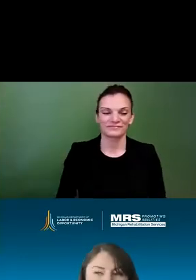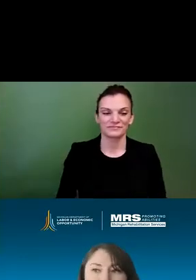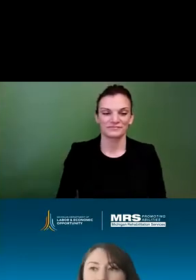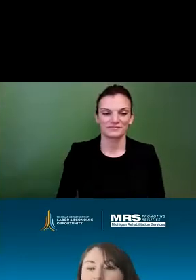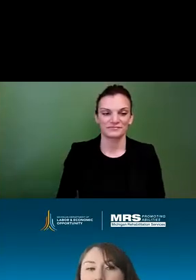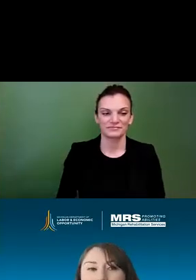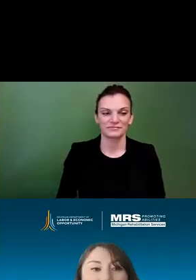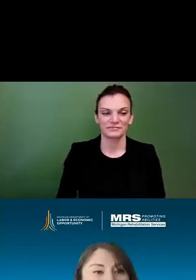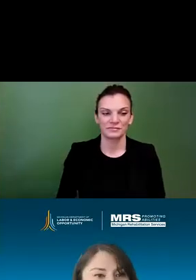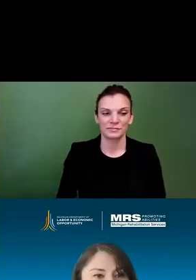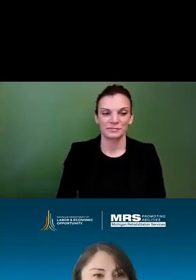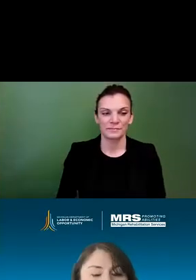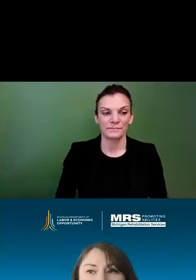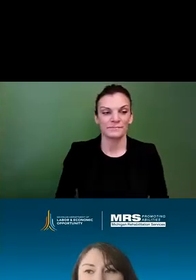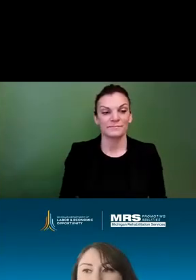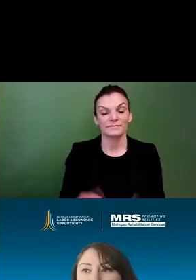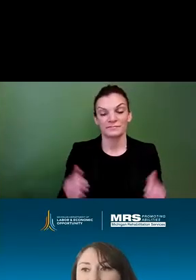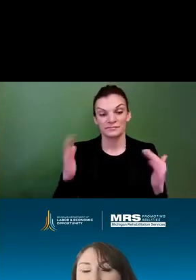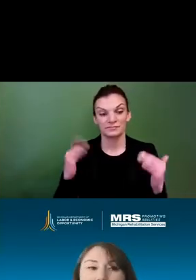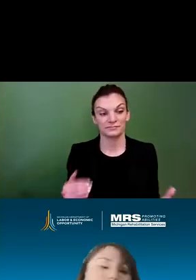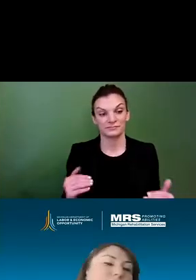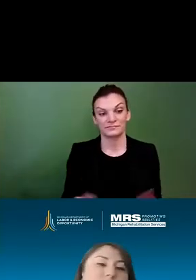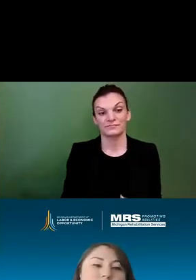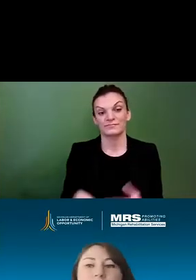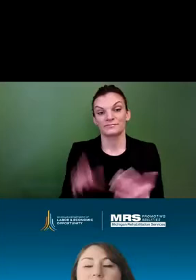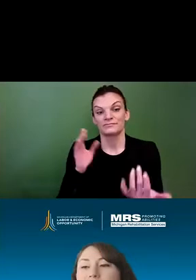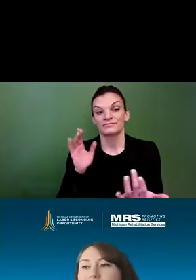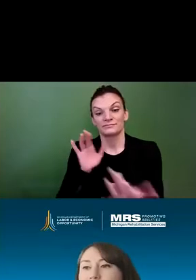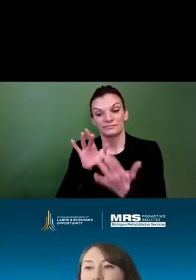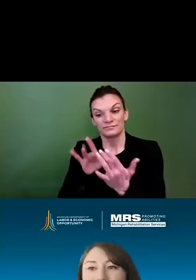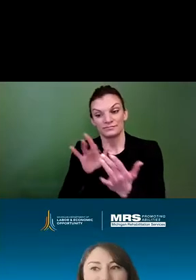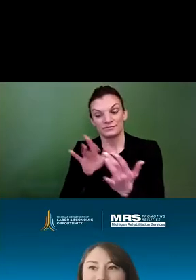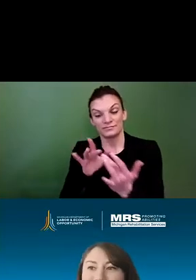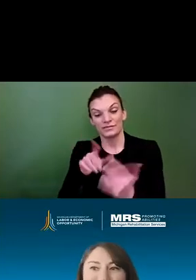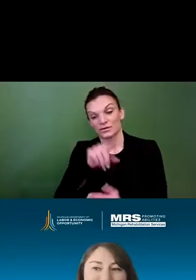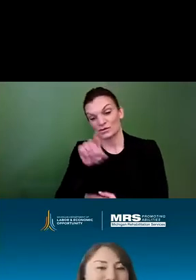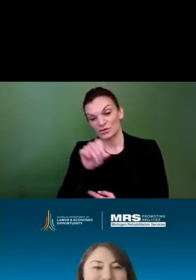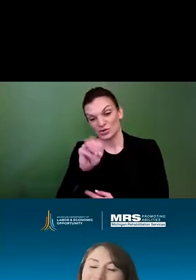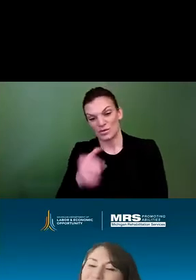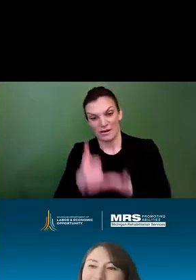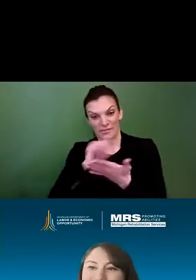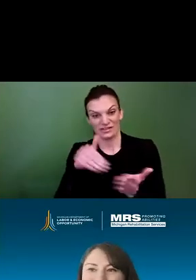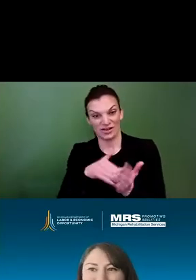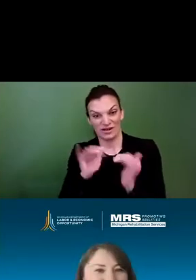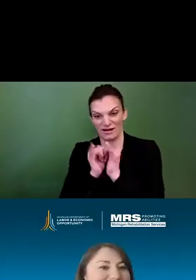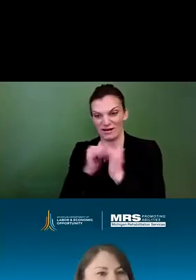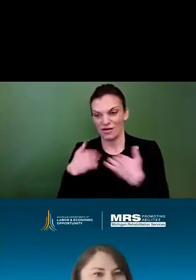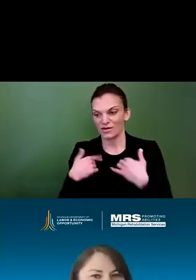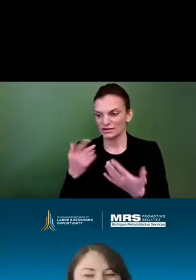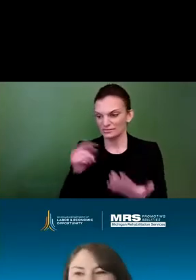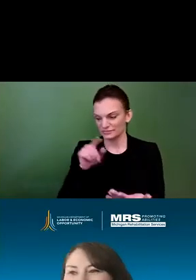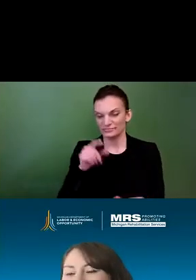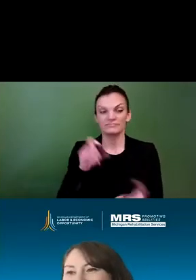subtitles. And then there's also the link to Zoom Help Center. And sometimes it just helps to log off and log back